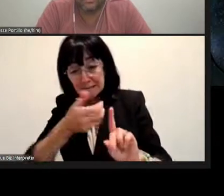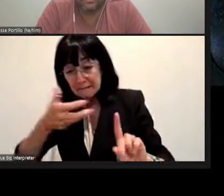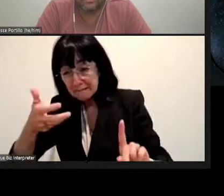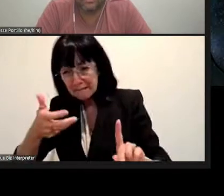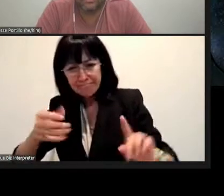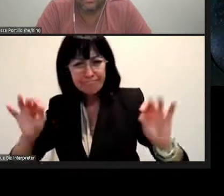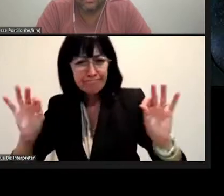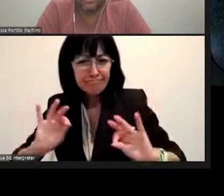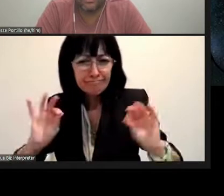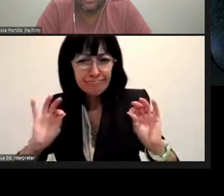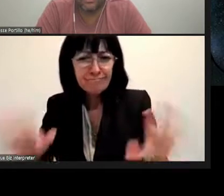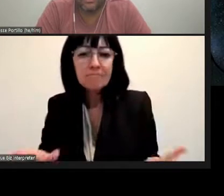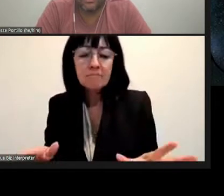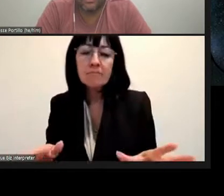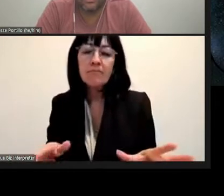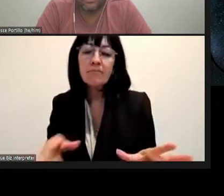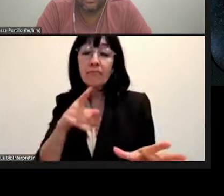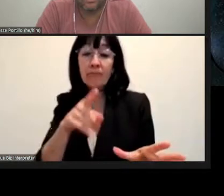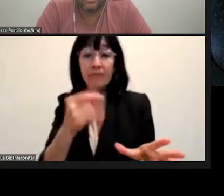world that that refers to, like,